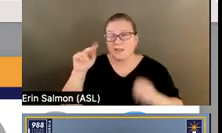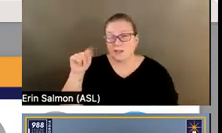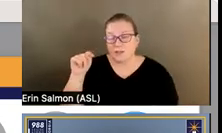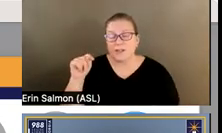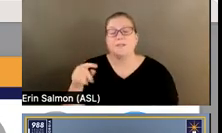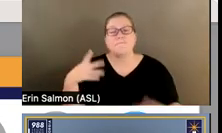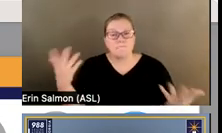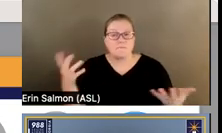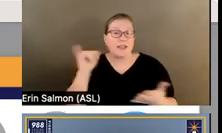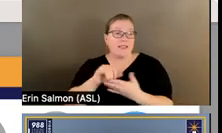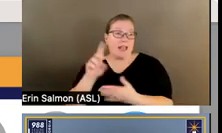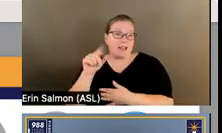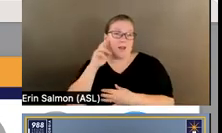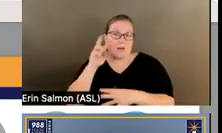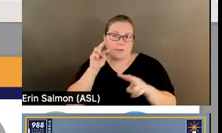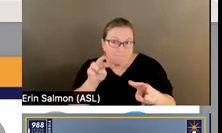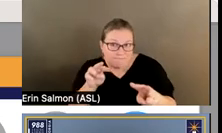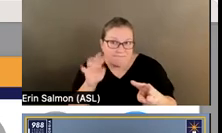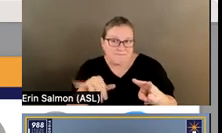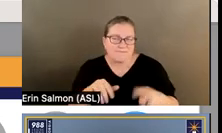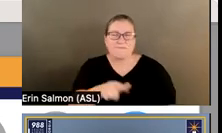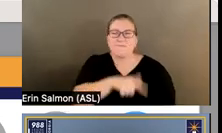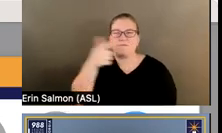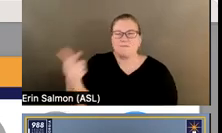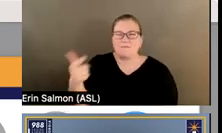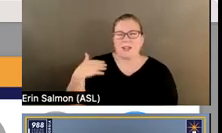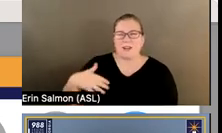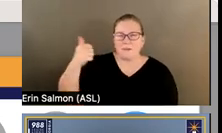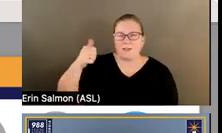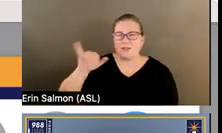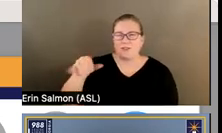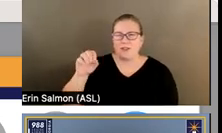appropriate. So thank you again, and I'm going to turn it over to Commissioner Johnson.